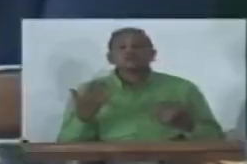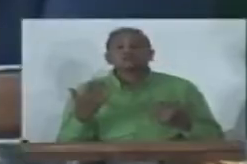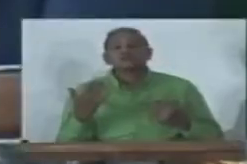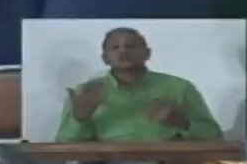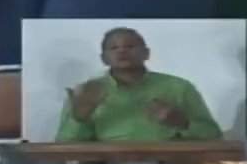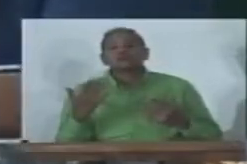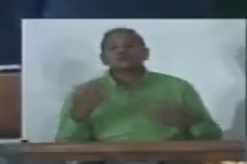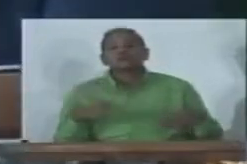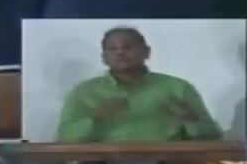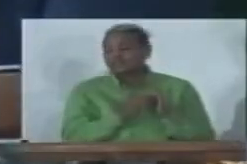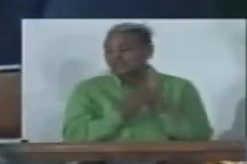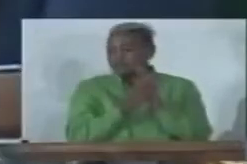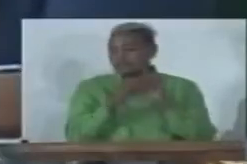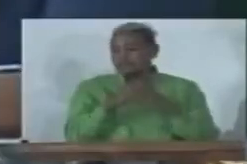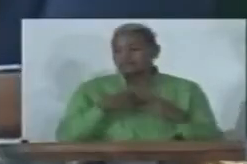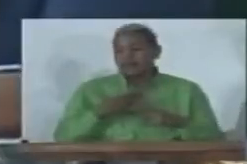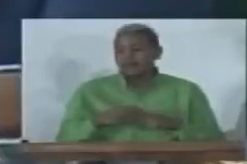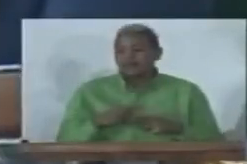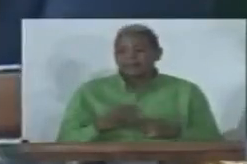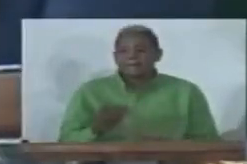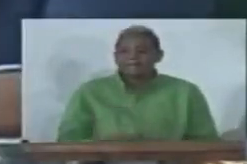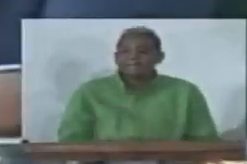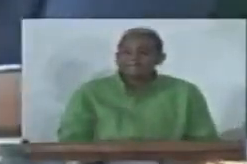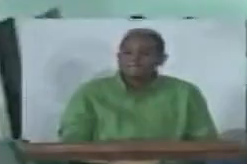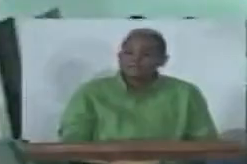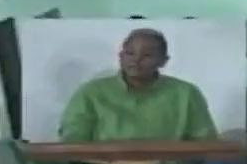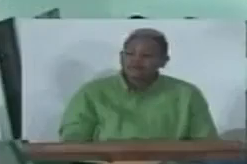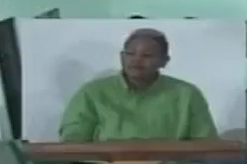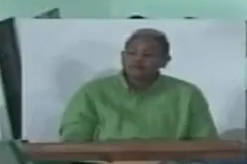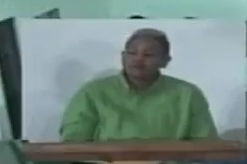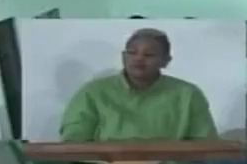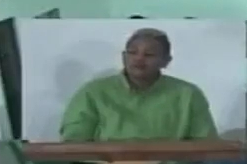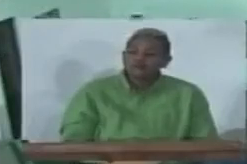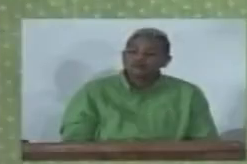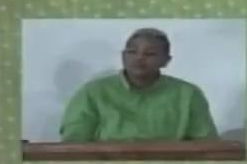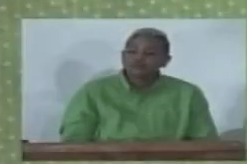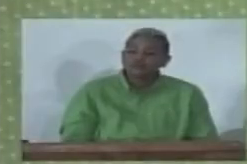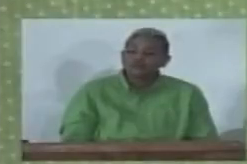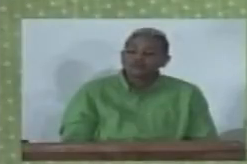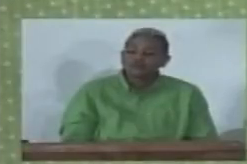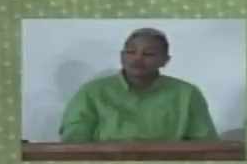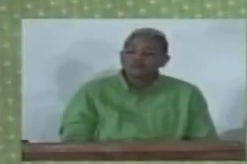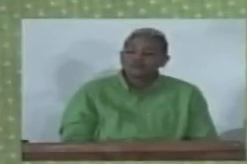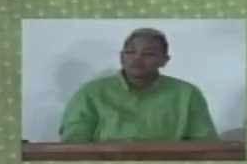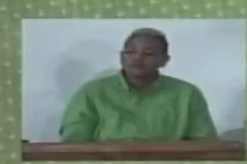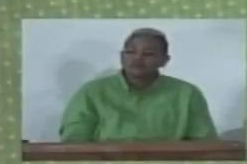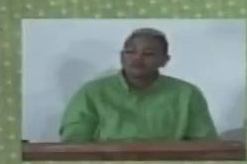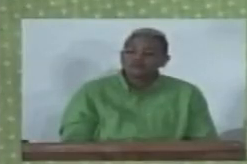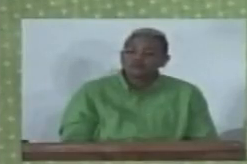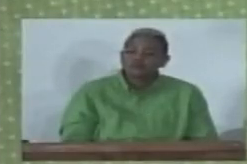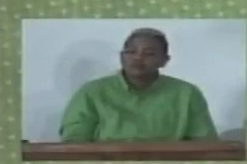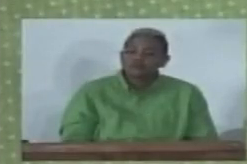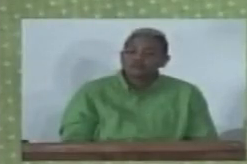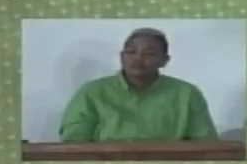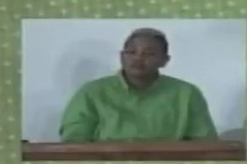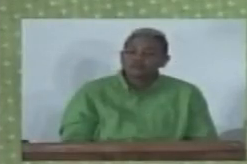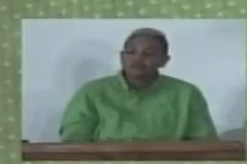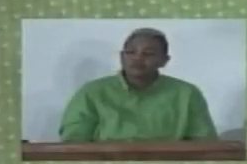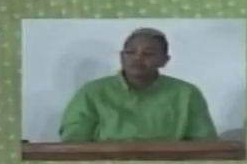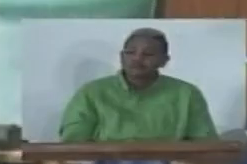that I have tabled in my name. Minister, you have answers? Just to indicate, Mr. President, and to my